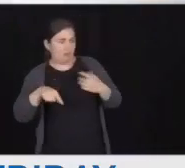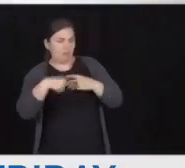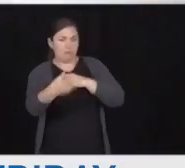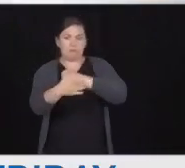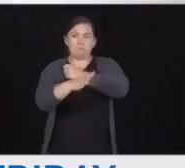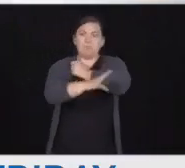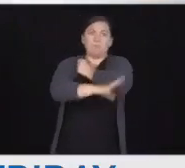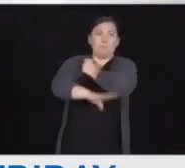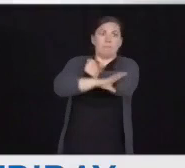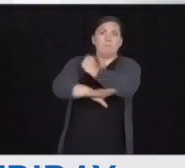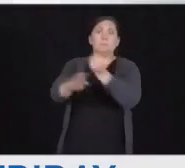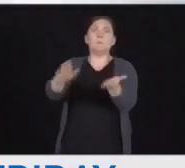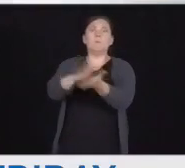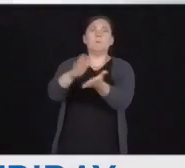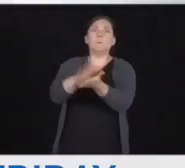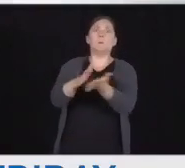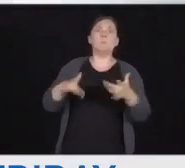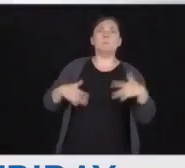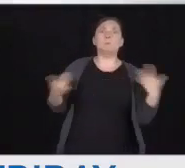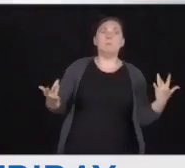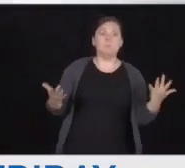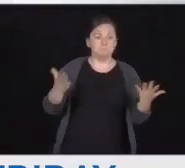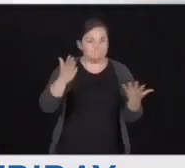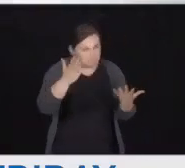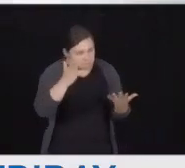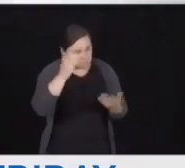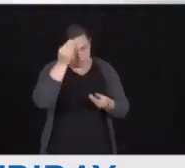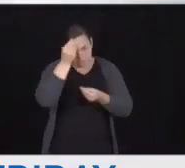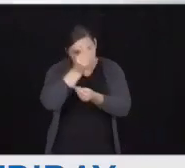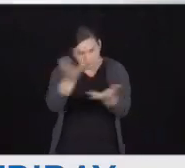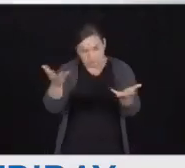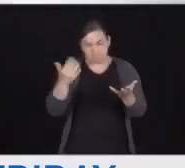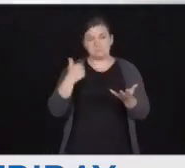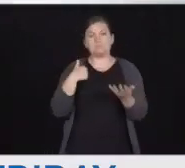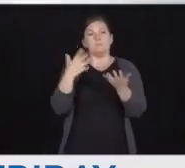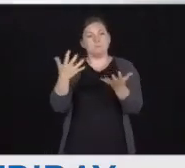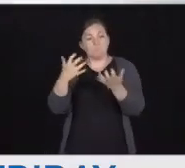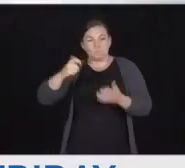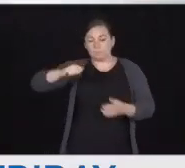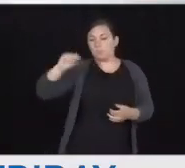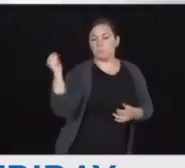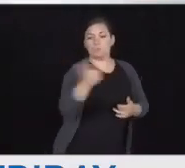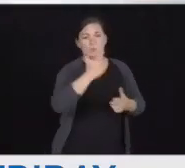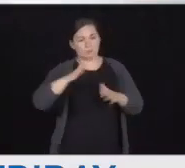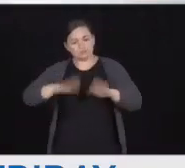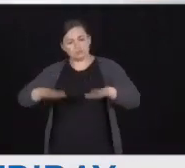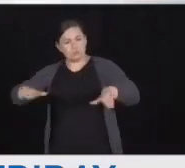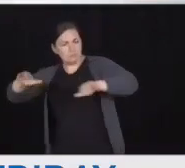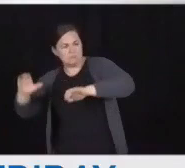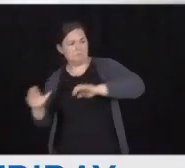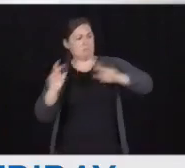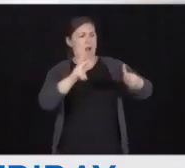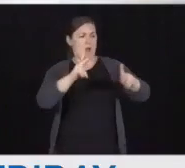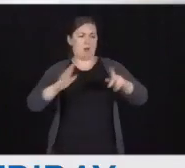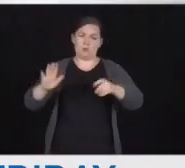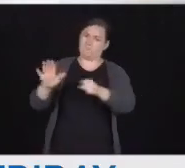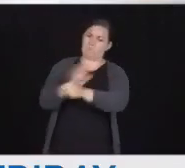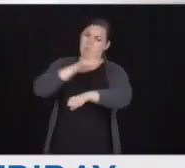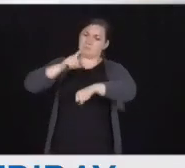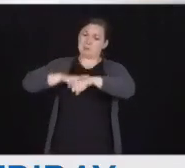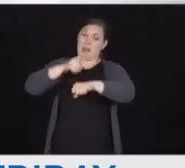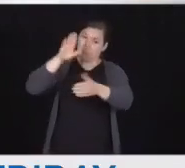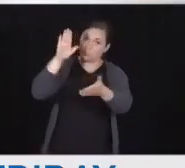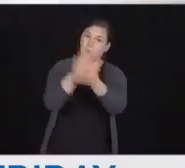we have to continue planning for every possible scenario to keep our kids safe as they get back to school. My friends, we're making